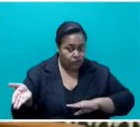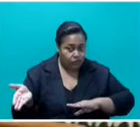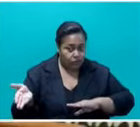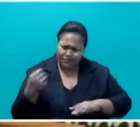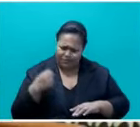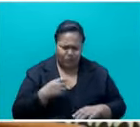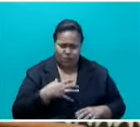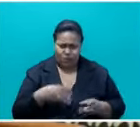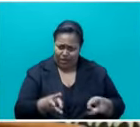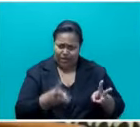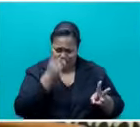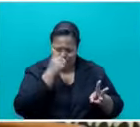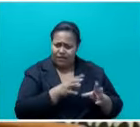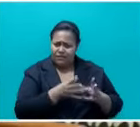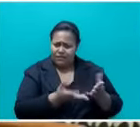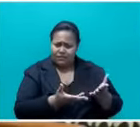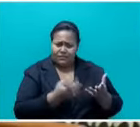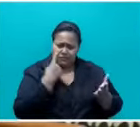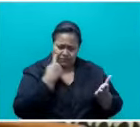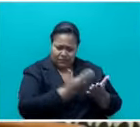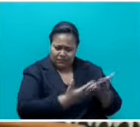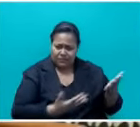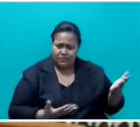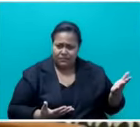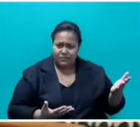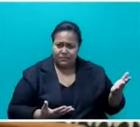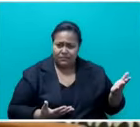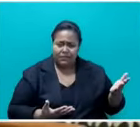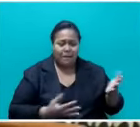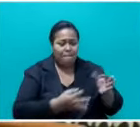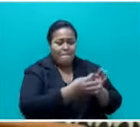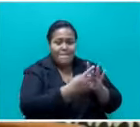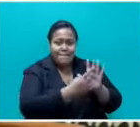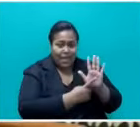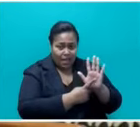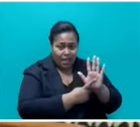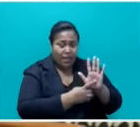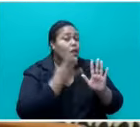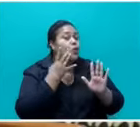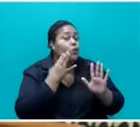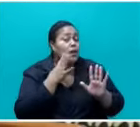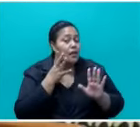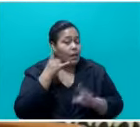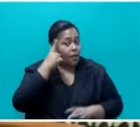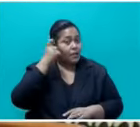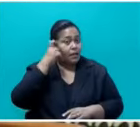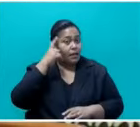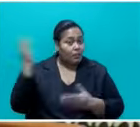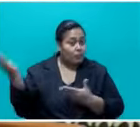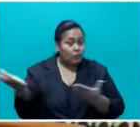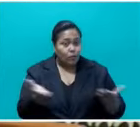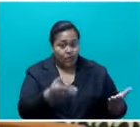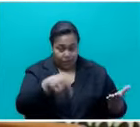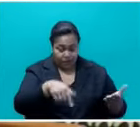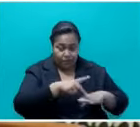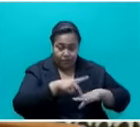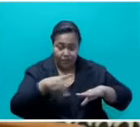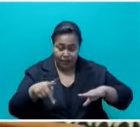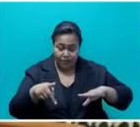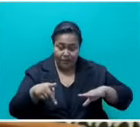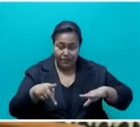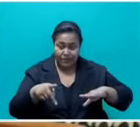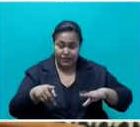way to describe this, and I'll tell you why, Mr. Speaker. When the motion to introduce this bill, Understanding Order 51, was moved by the